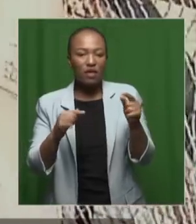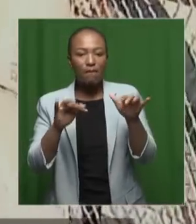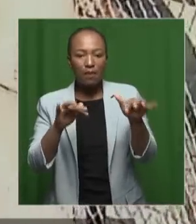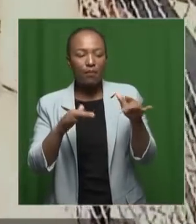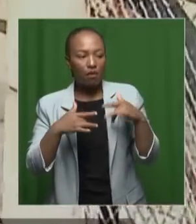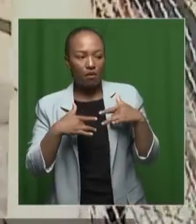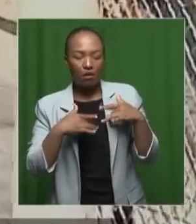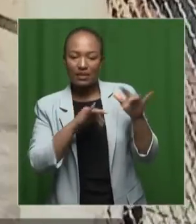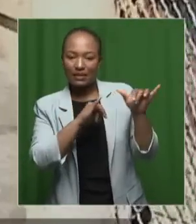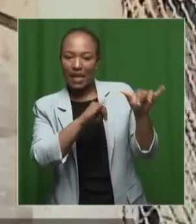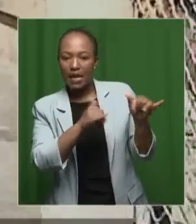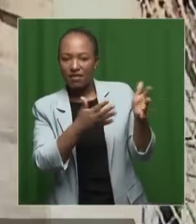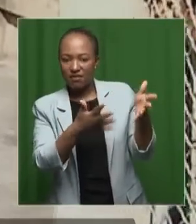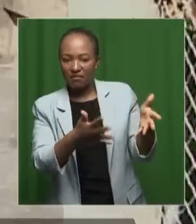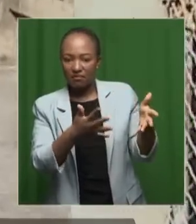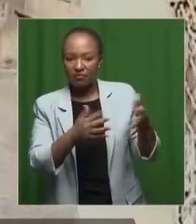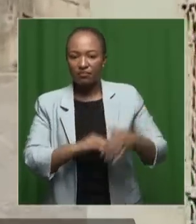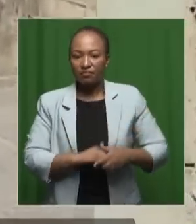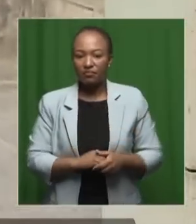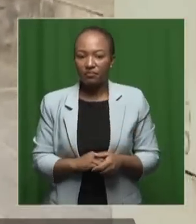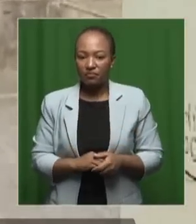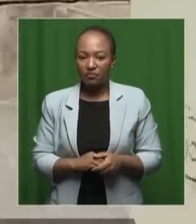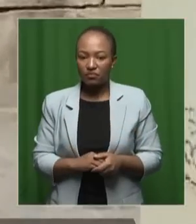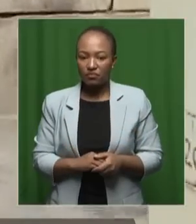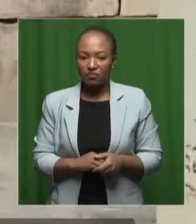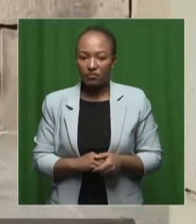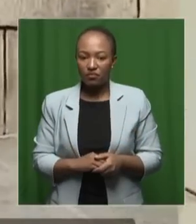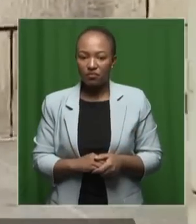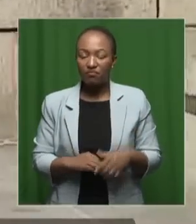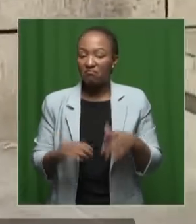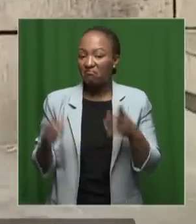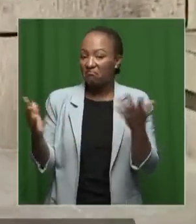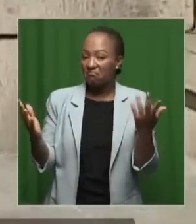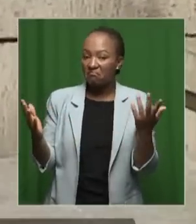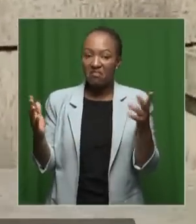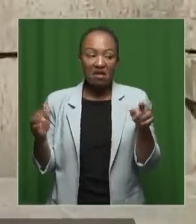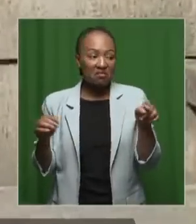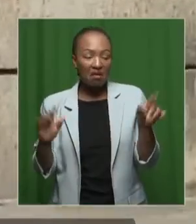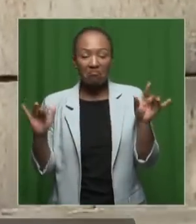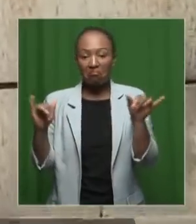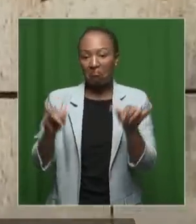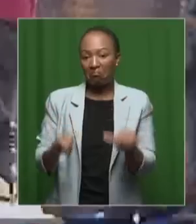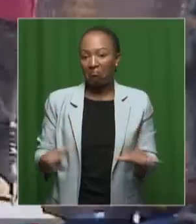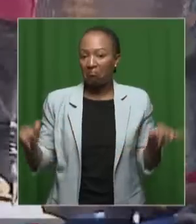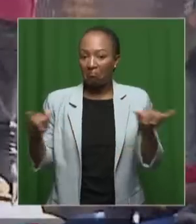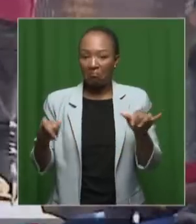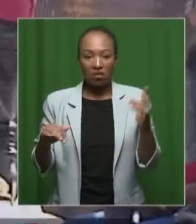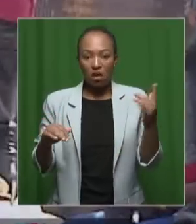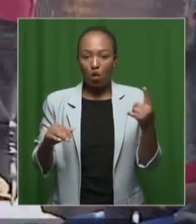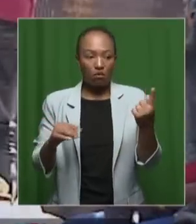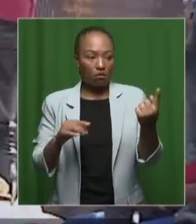dulang fela. Ba ile hore ba ituletse fela ba tswa mahae, and then ha ba tshele ka.